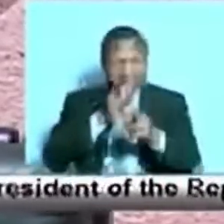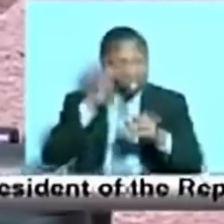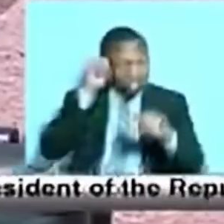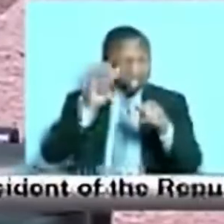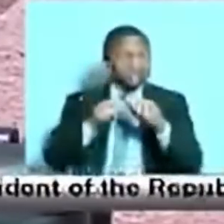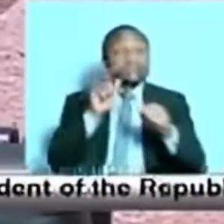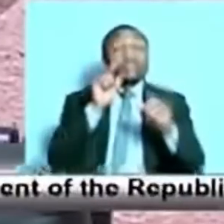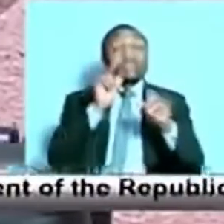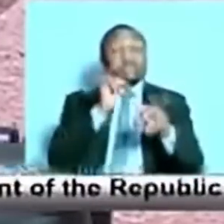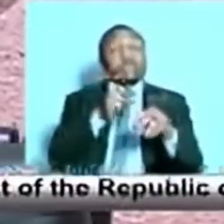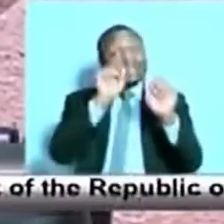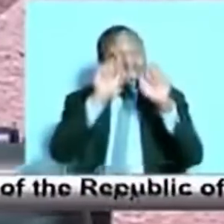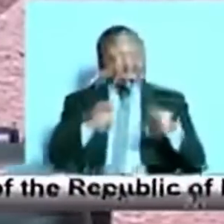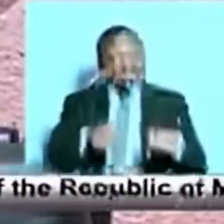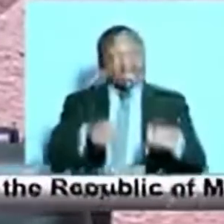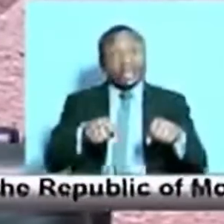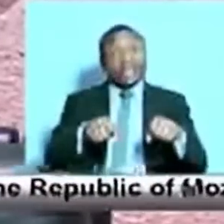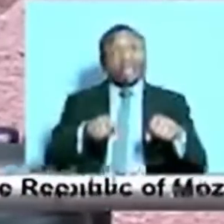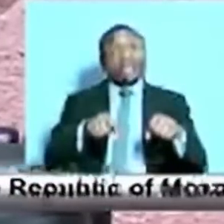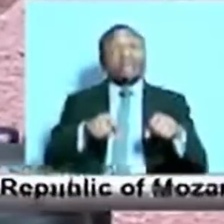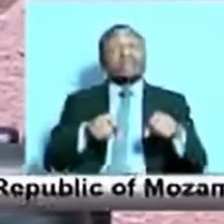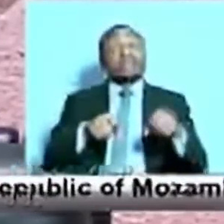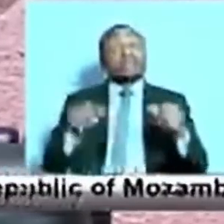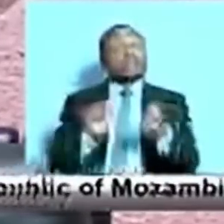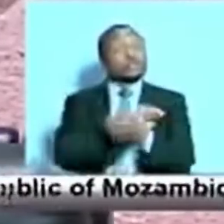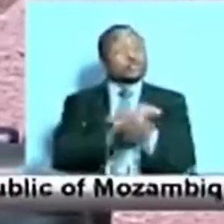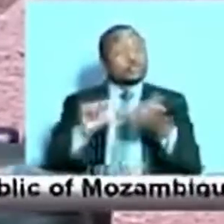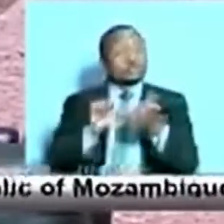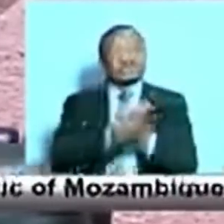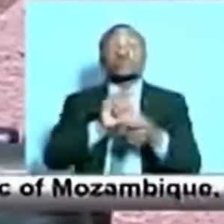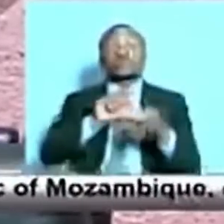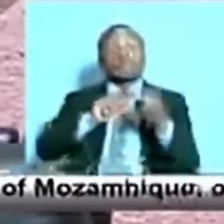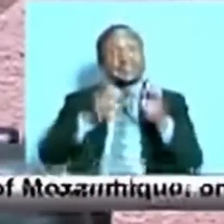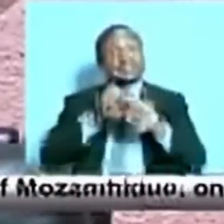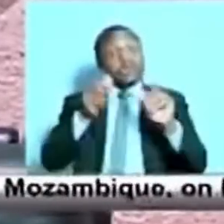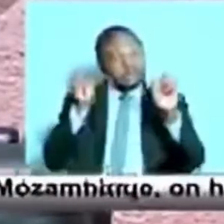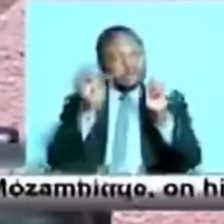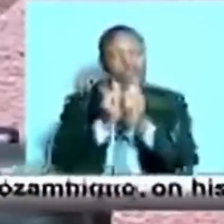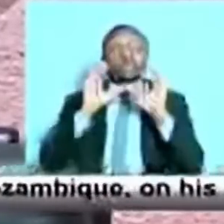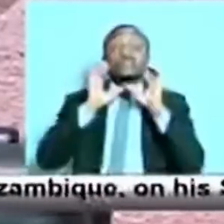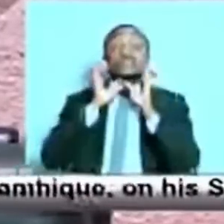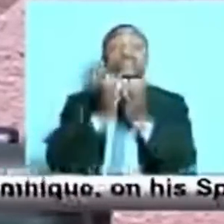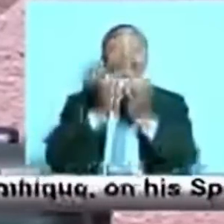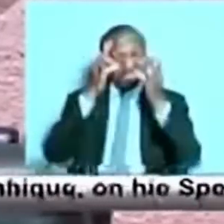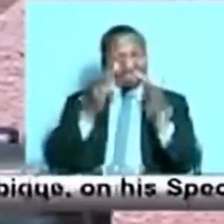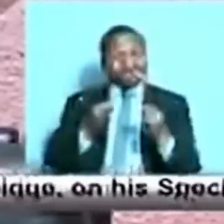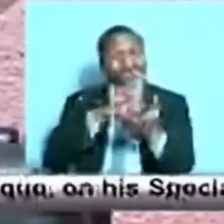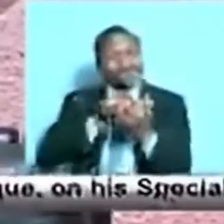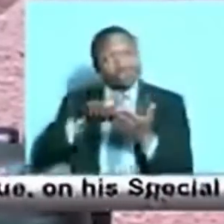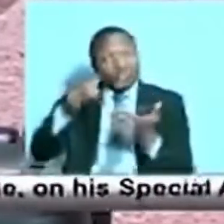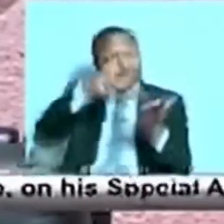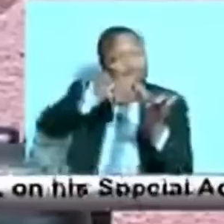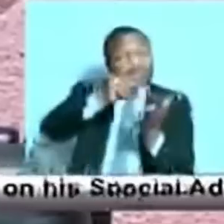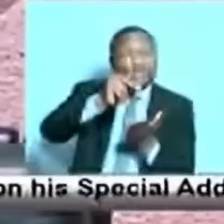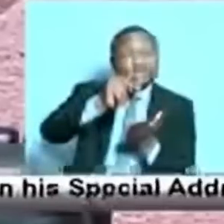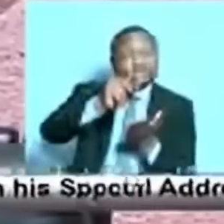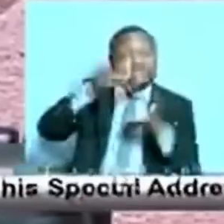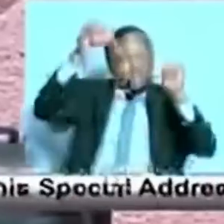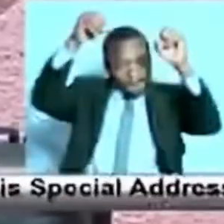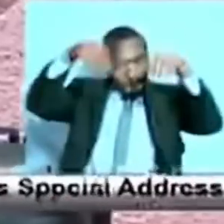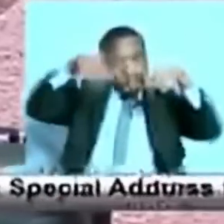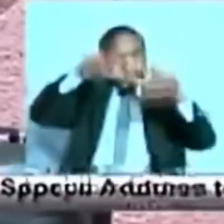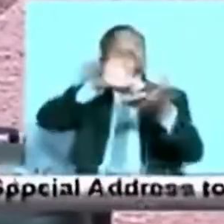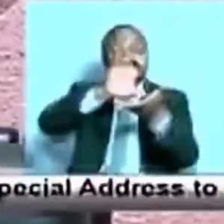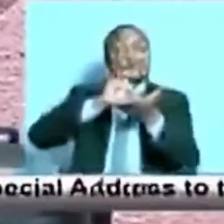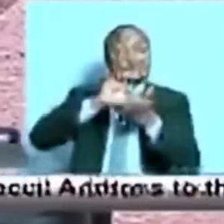our relationship. This can easily strain our relationship with Mozambique if we fail to pay the electricity